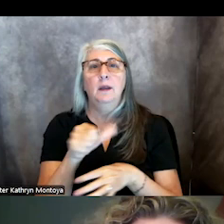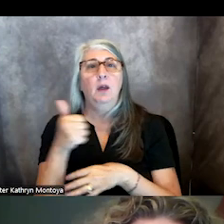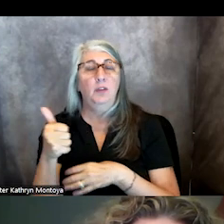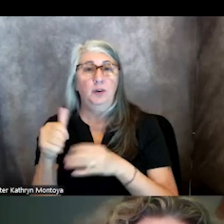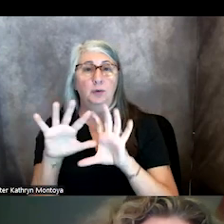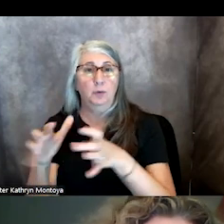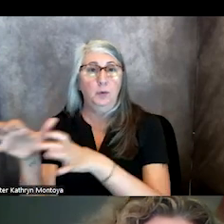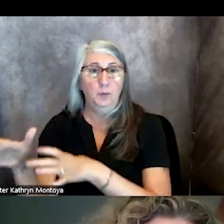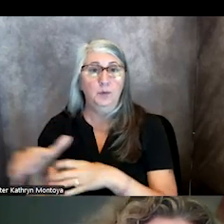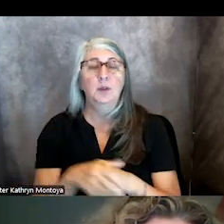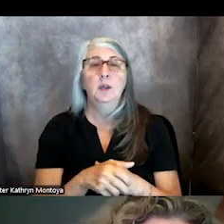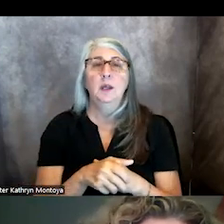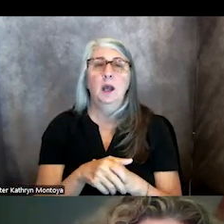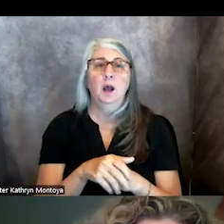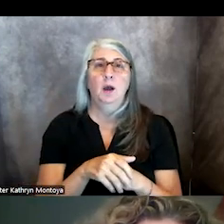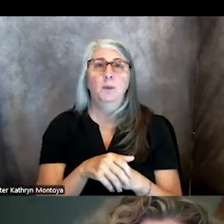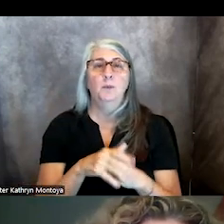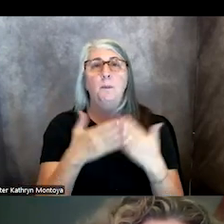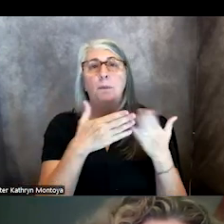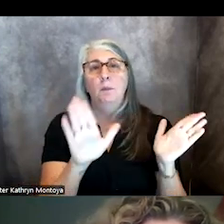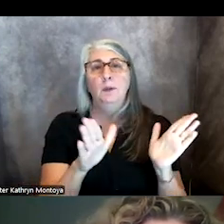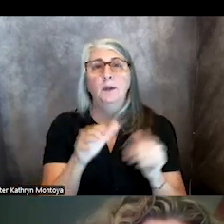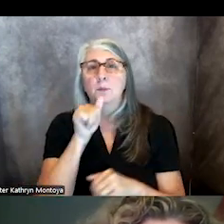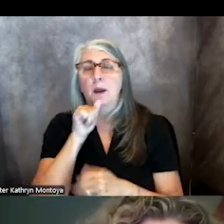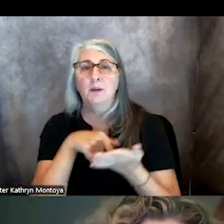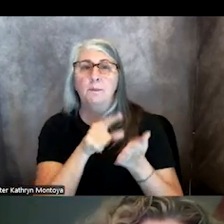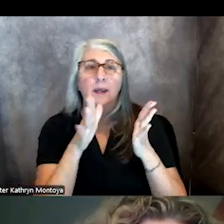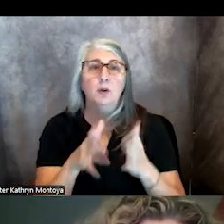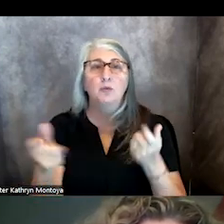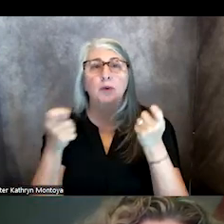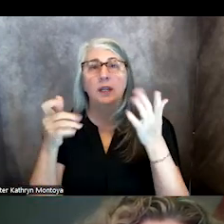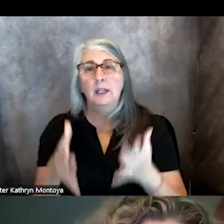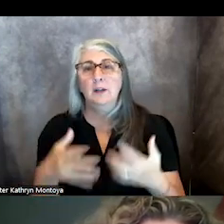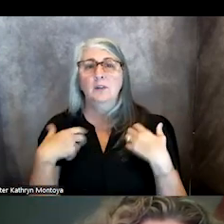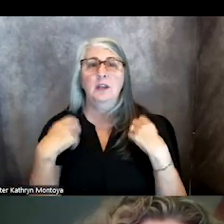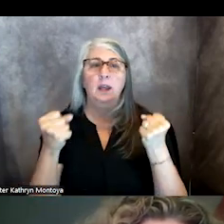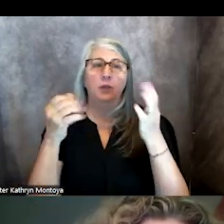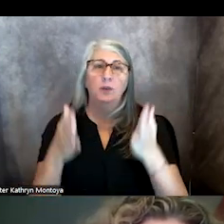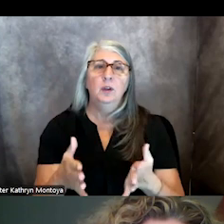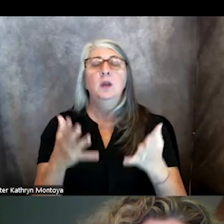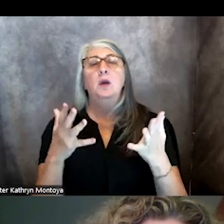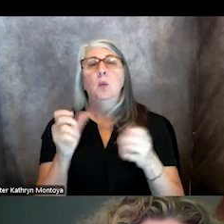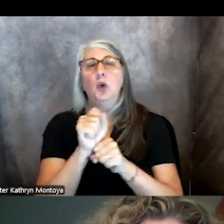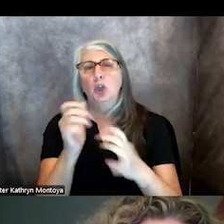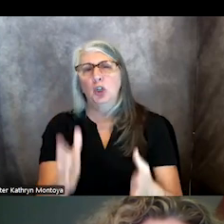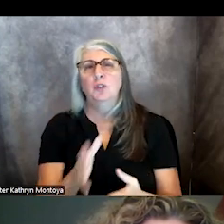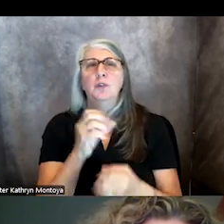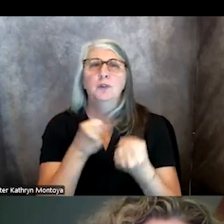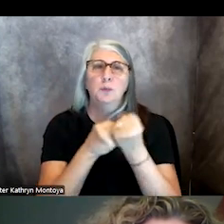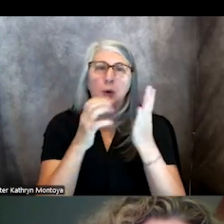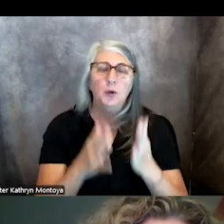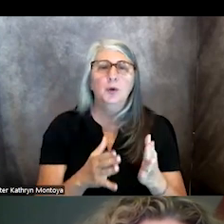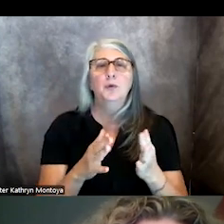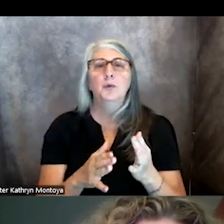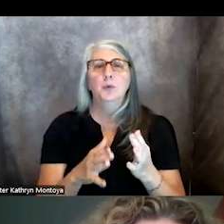providers, public and private payers, regulators, and help seekers and their supporters to clarify and distinguish the